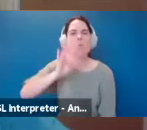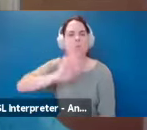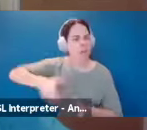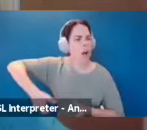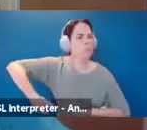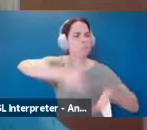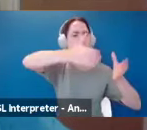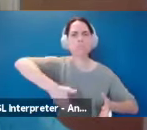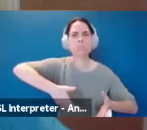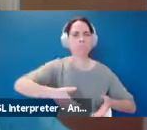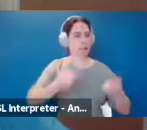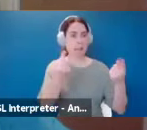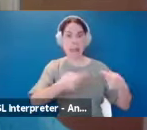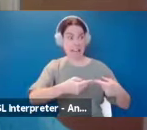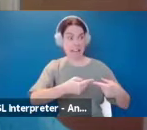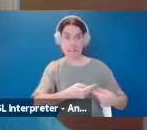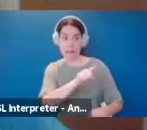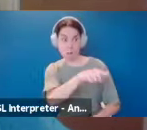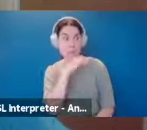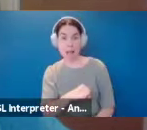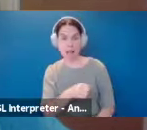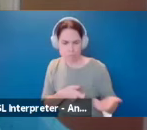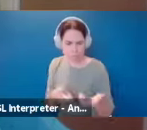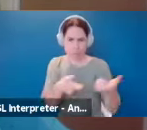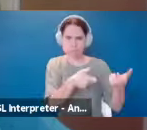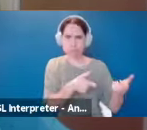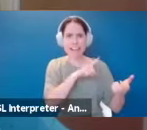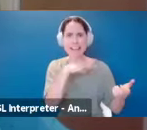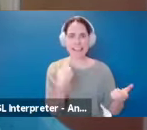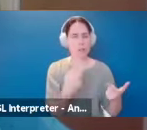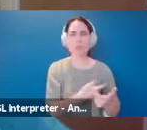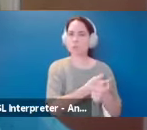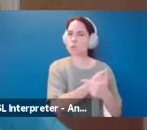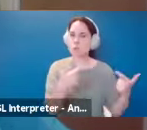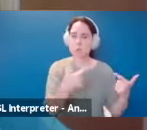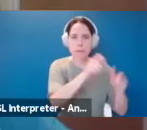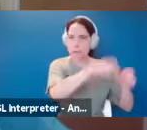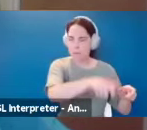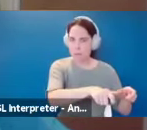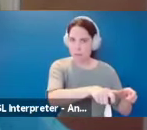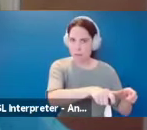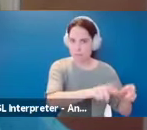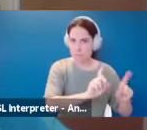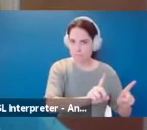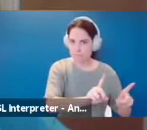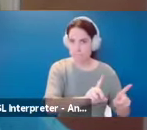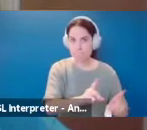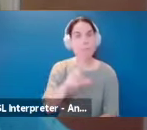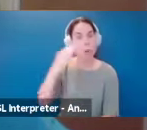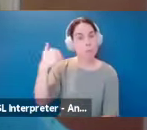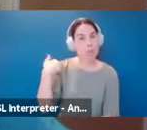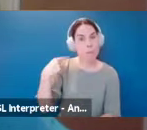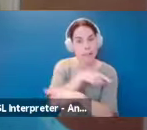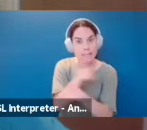and kill too many people. Let me remind all of us. 1998, Michael Jones